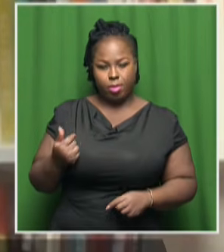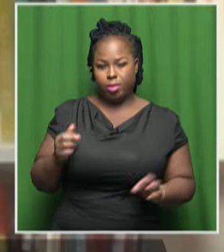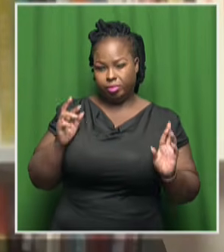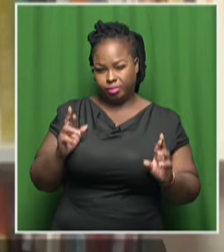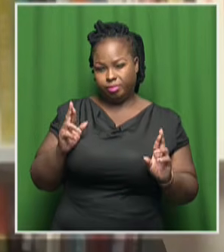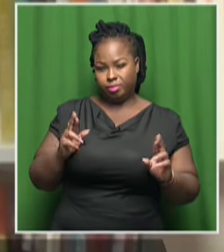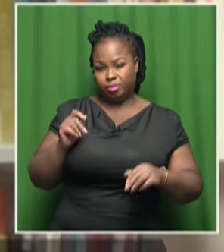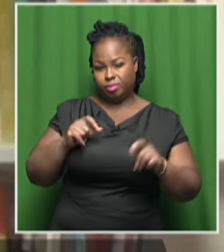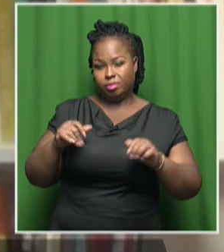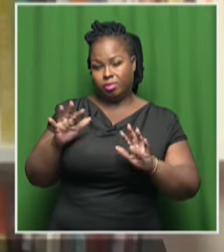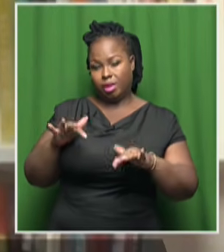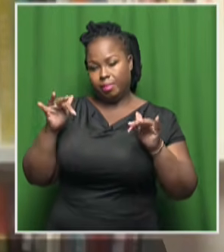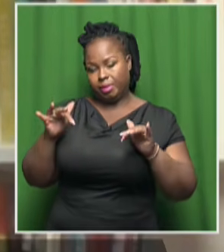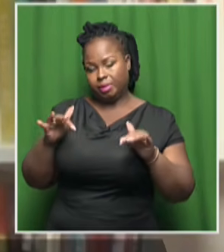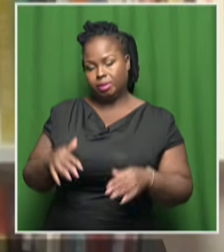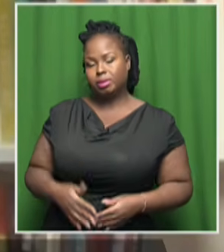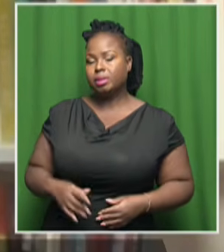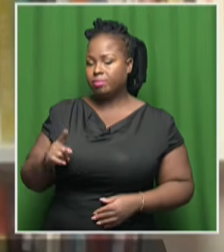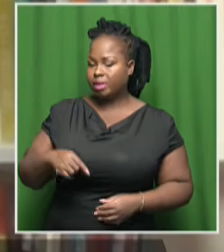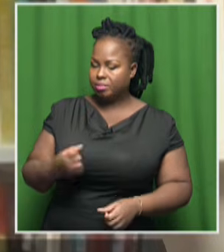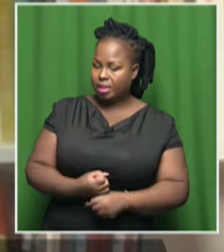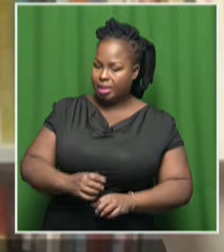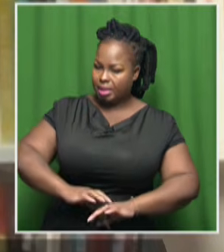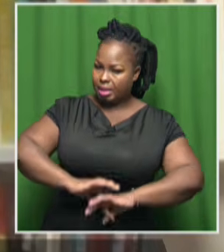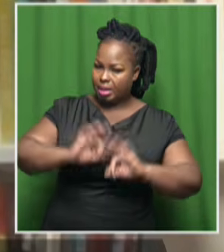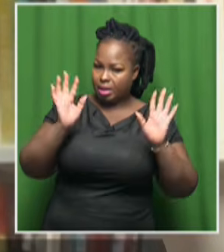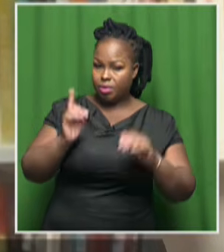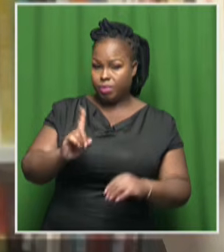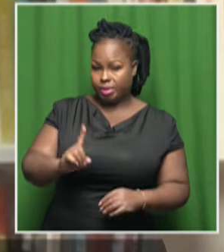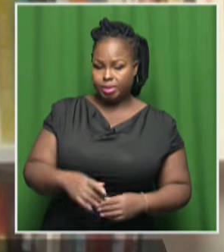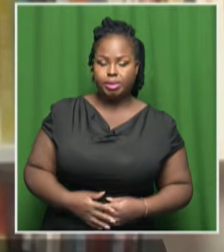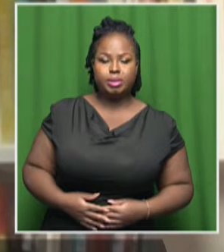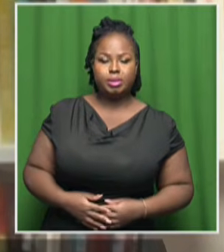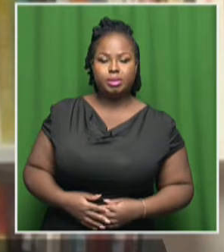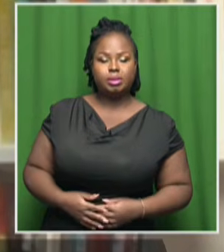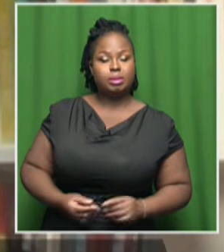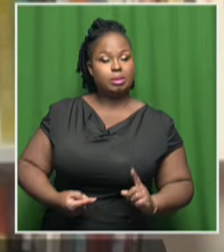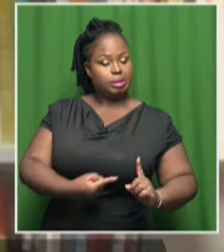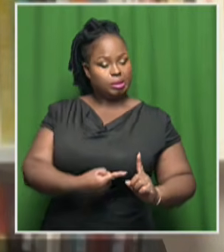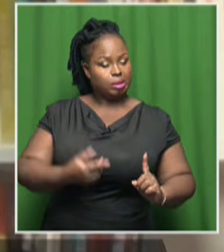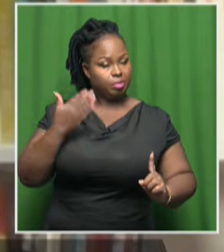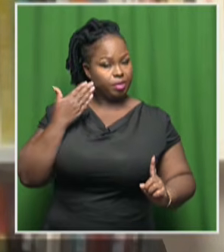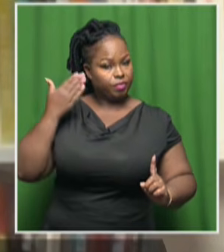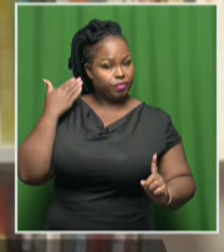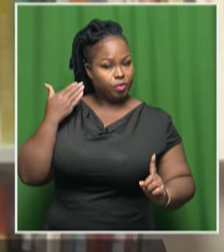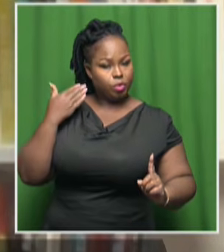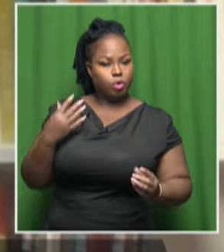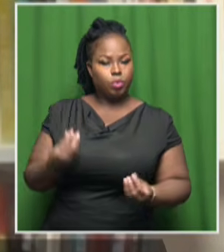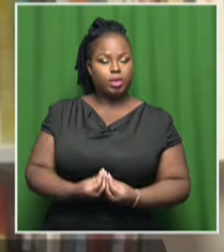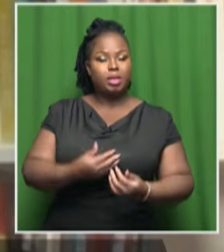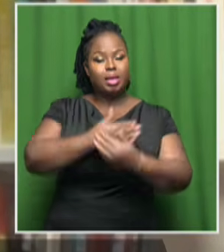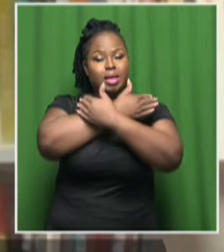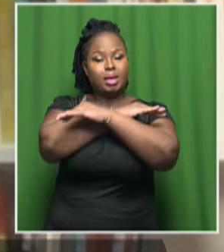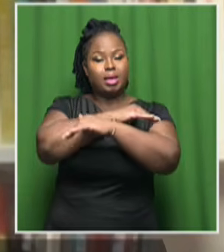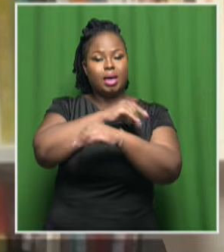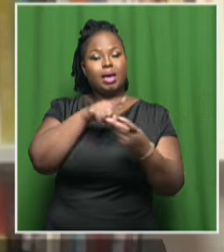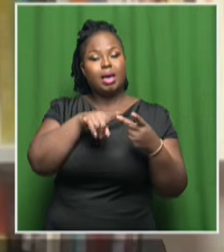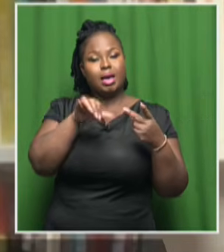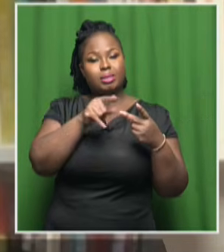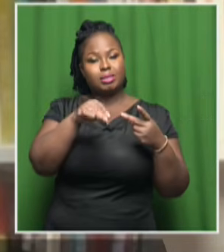hope parliamentarians today, they need to make it very clear, or they need to get from him. He was with AXA in